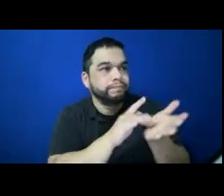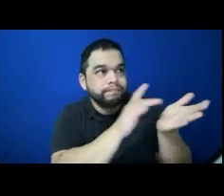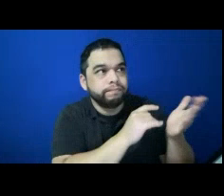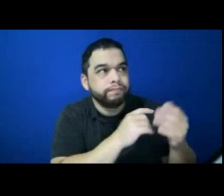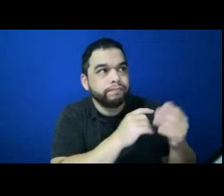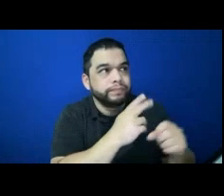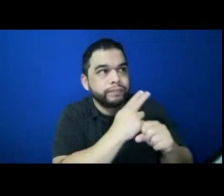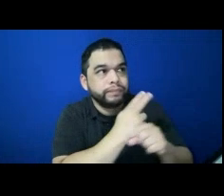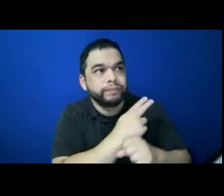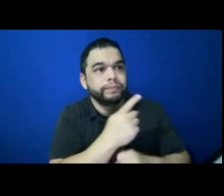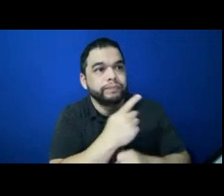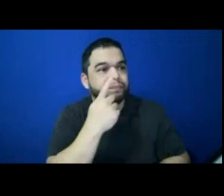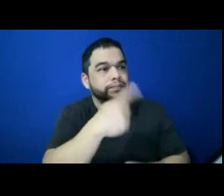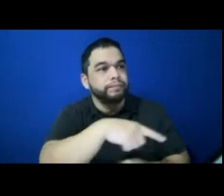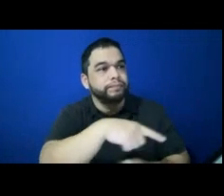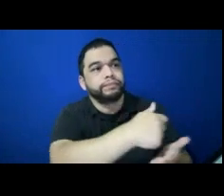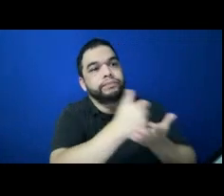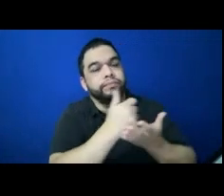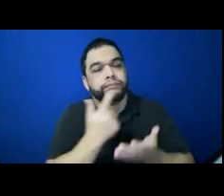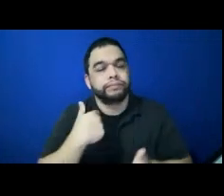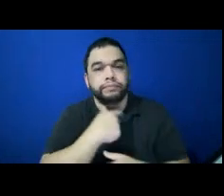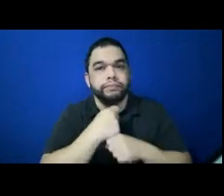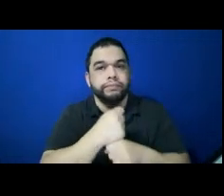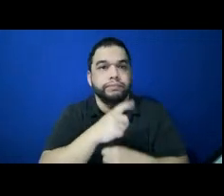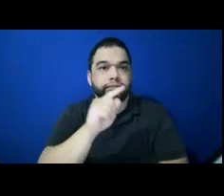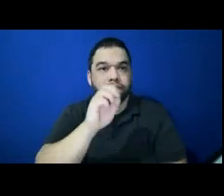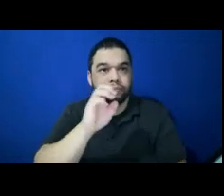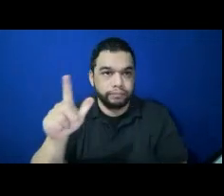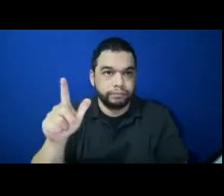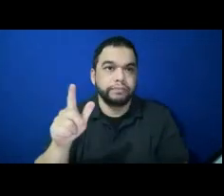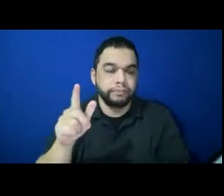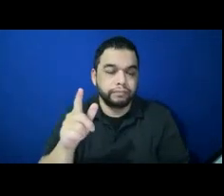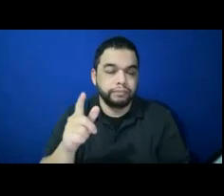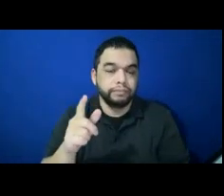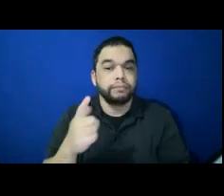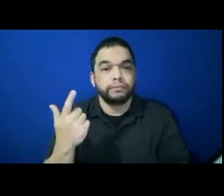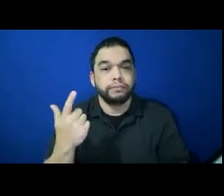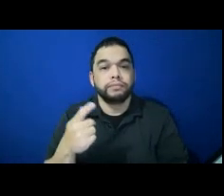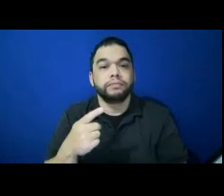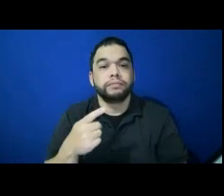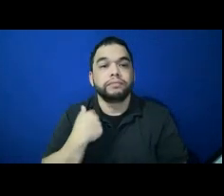into a project supported by the USDA National Institute for